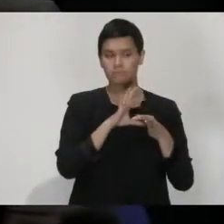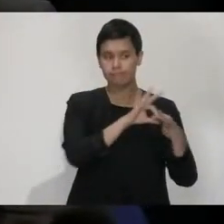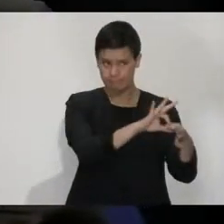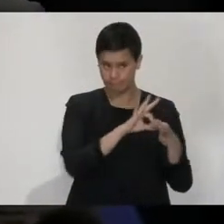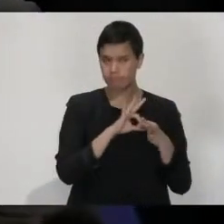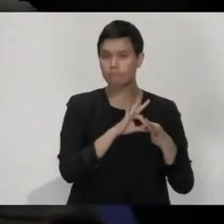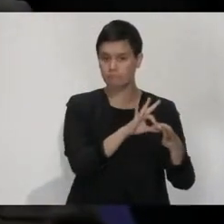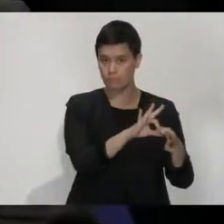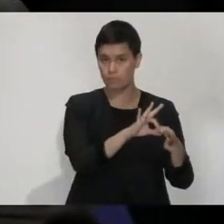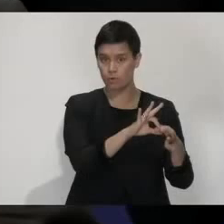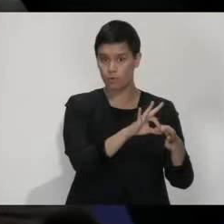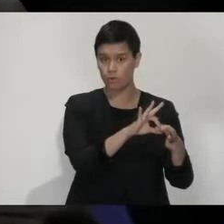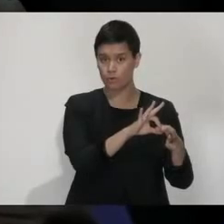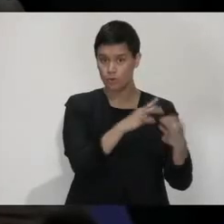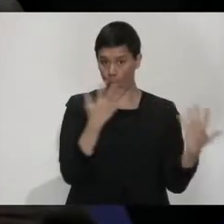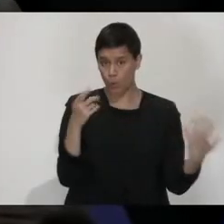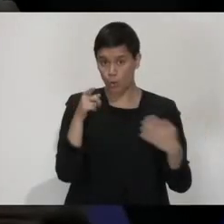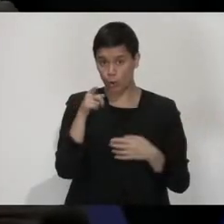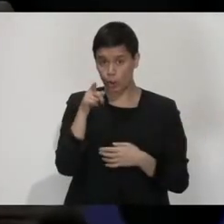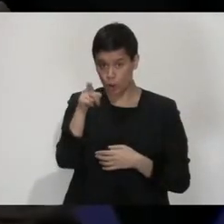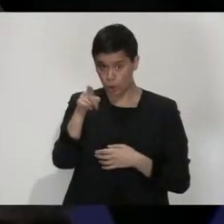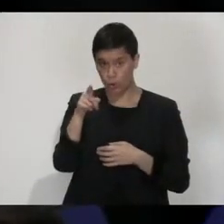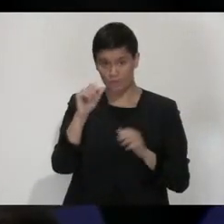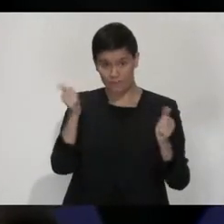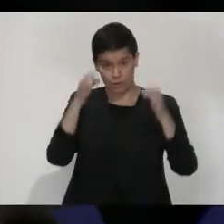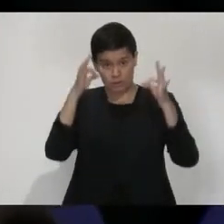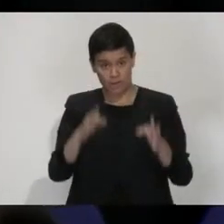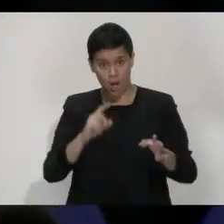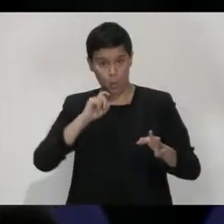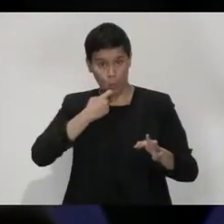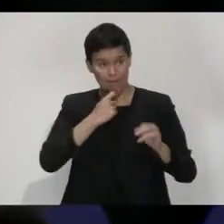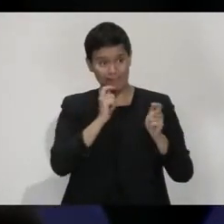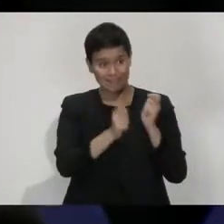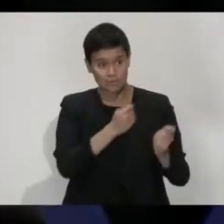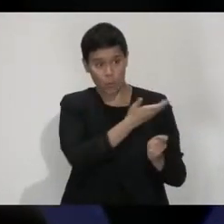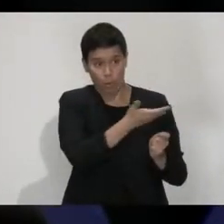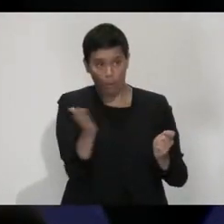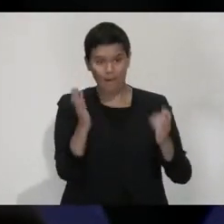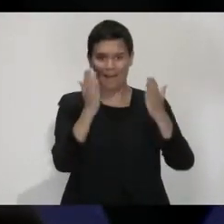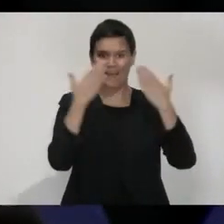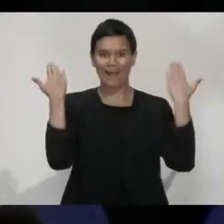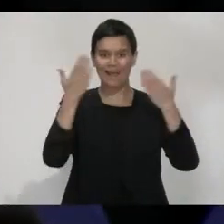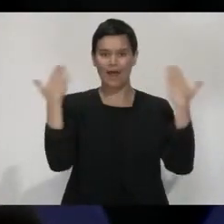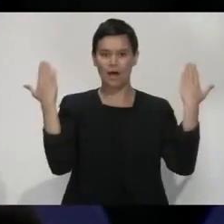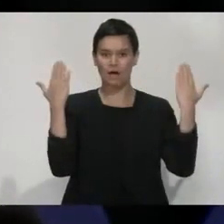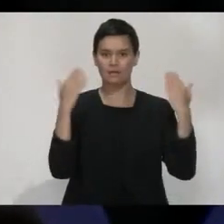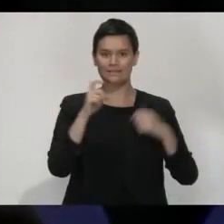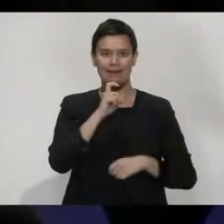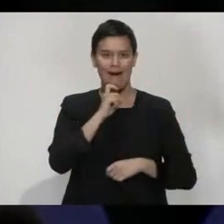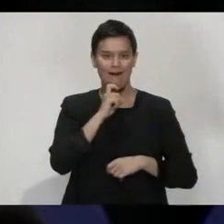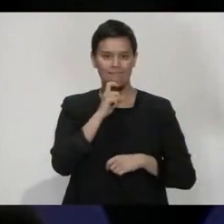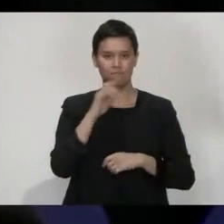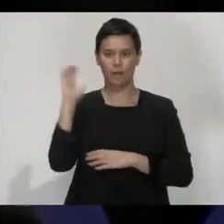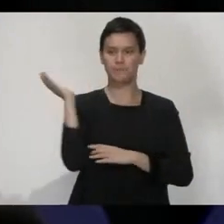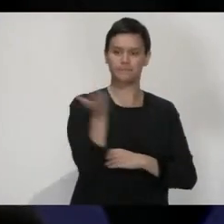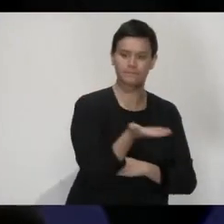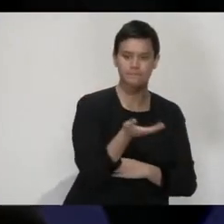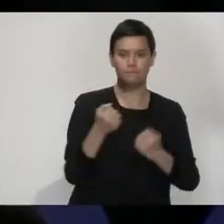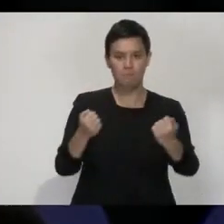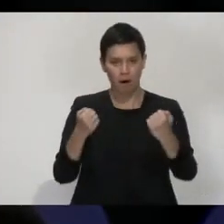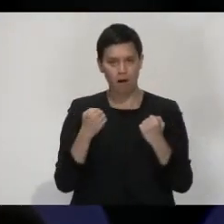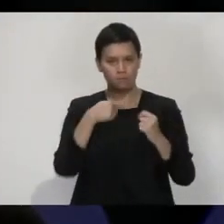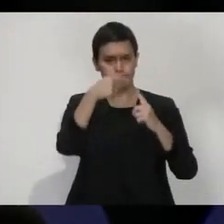test all airline crew? I can fill in on that. There have been a number of discussions with Air New Zealand over the last few